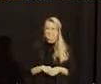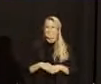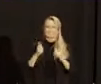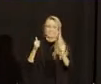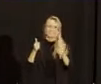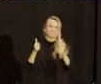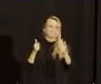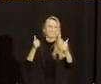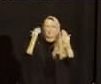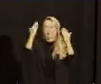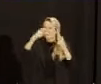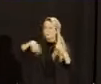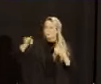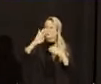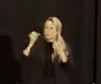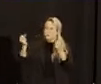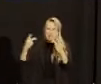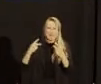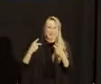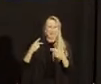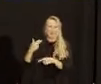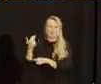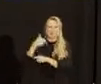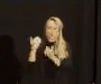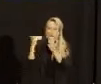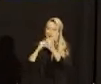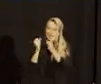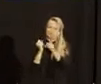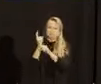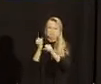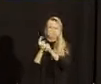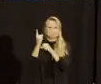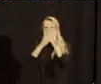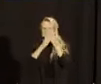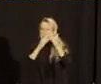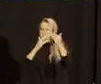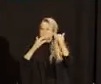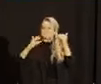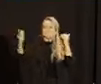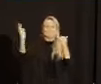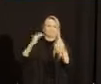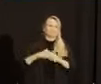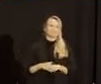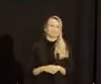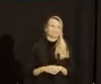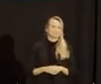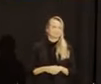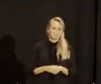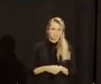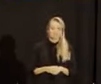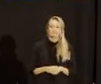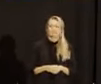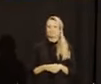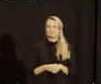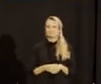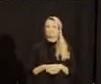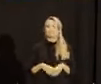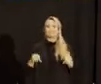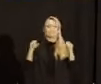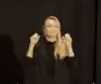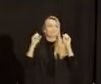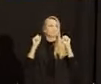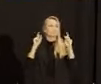We hope that you'll come back and join us year after year after year. Okay. So at this